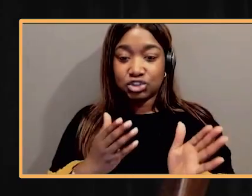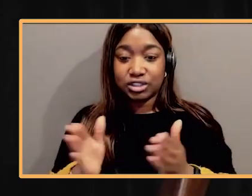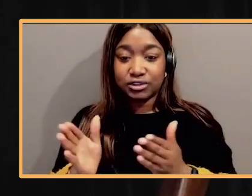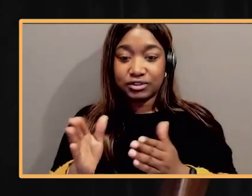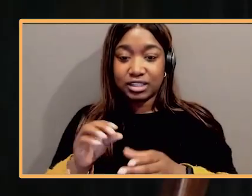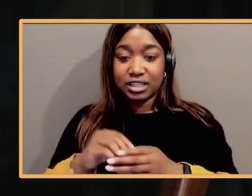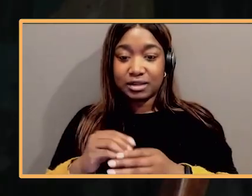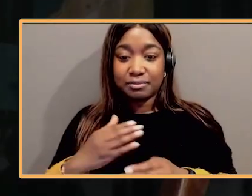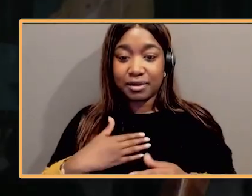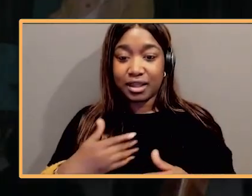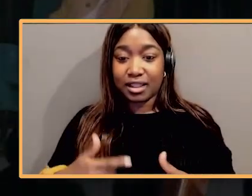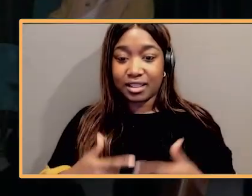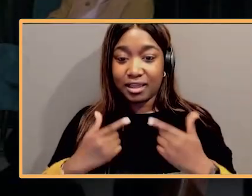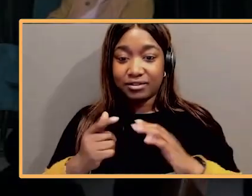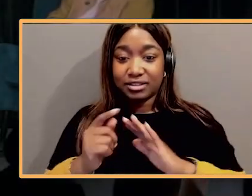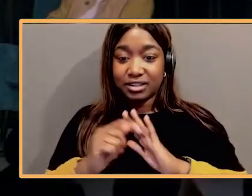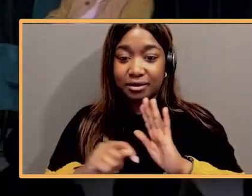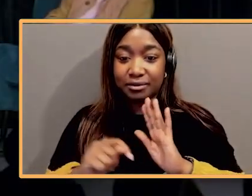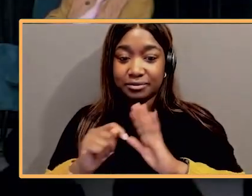Yeah.